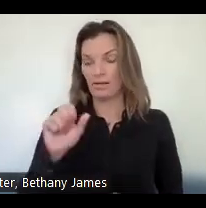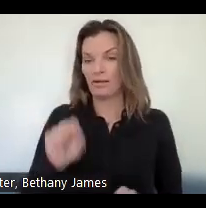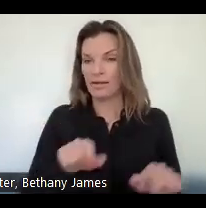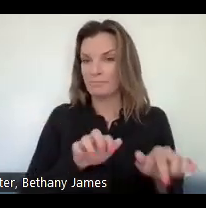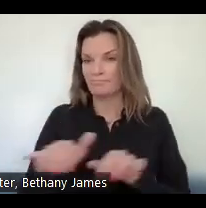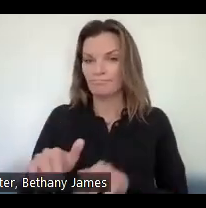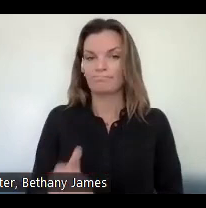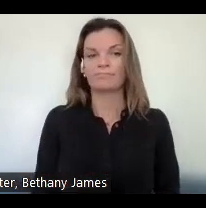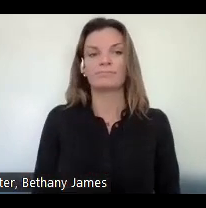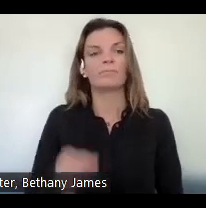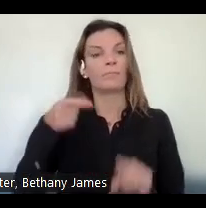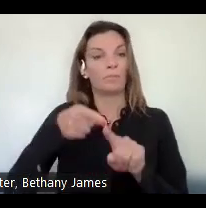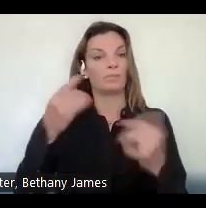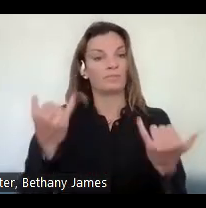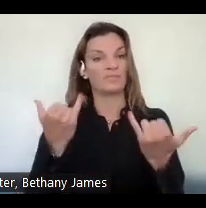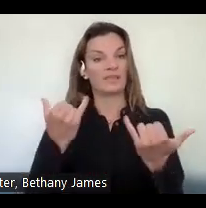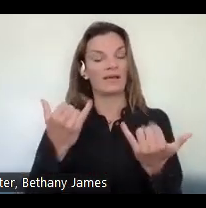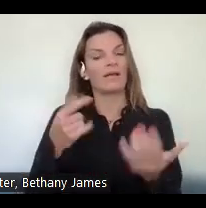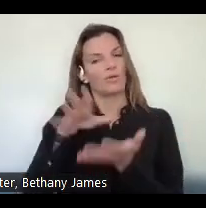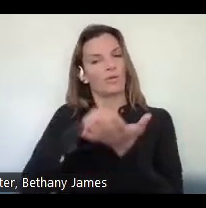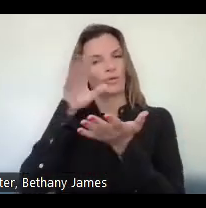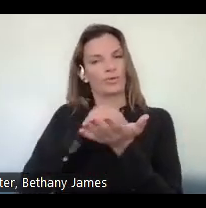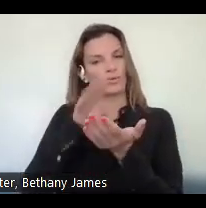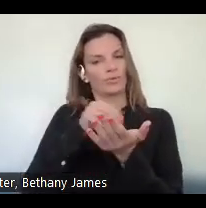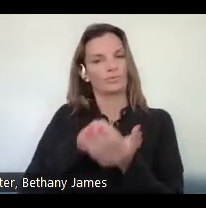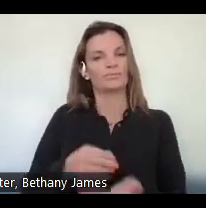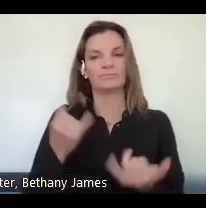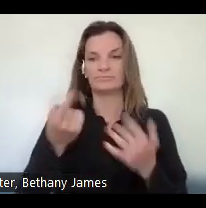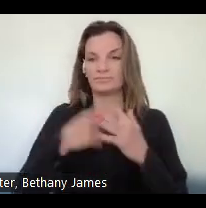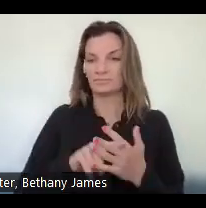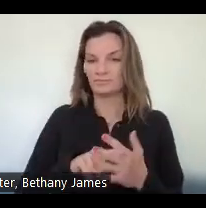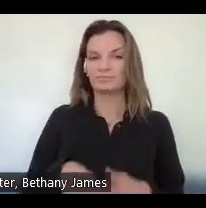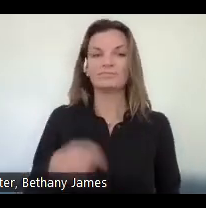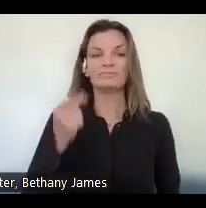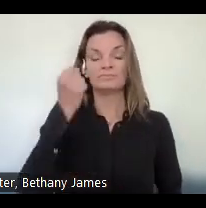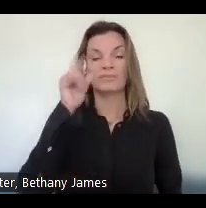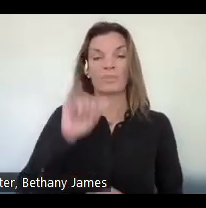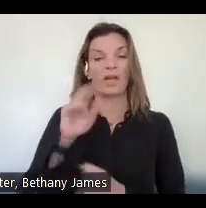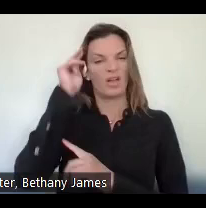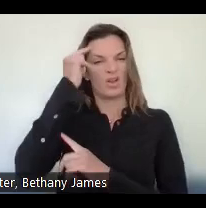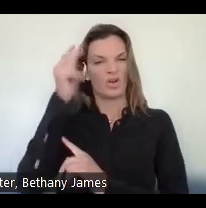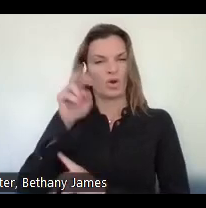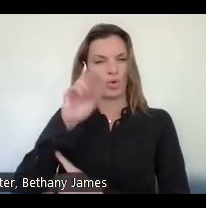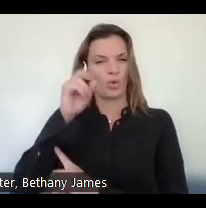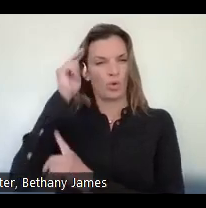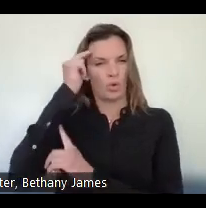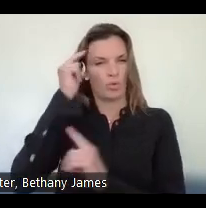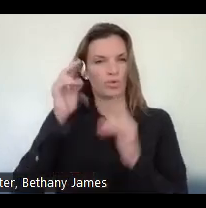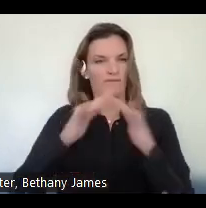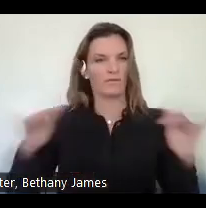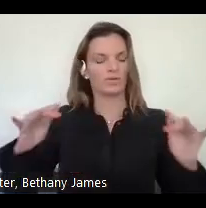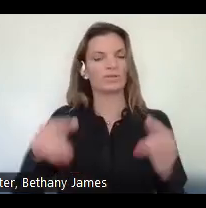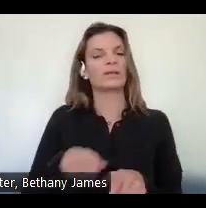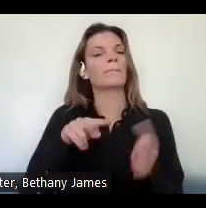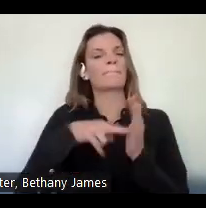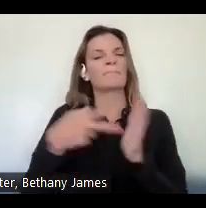learning community. So let's jump right into it. Neurodiversity is an umbrella term used to explain the unique ways in